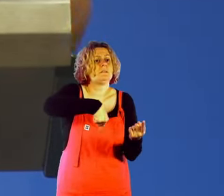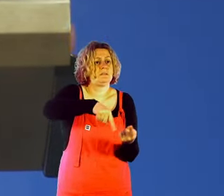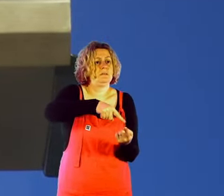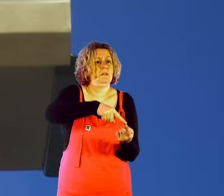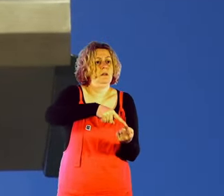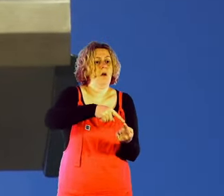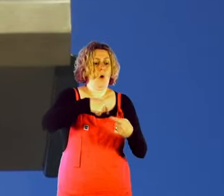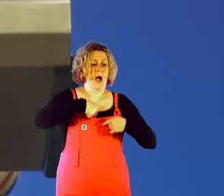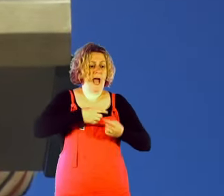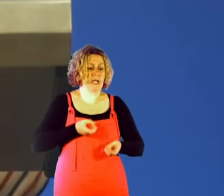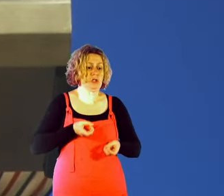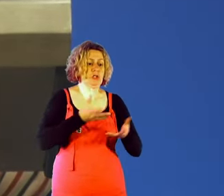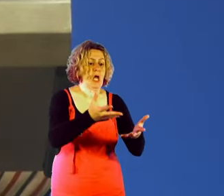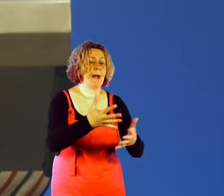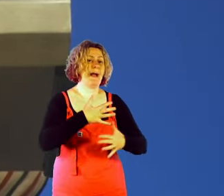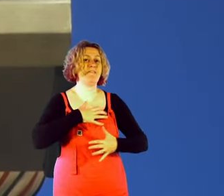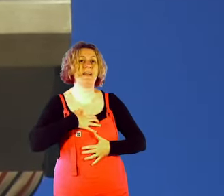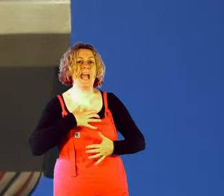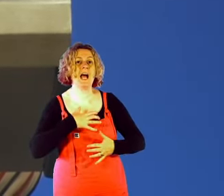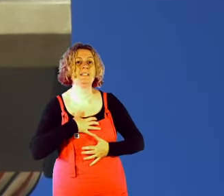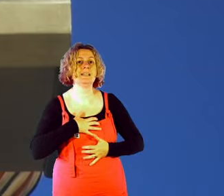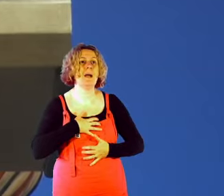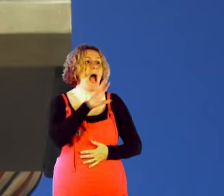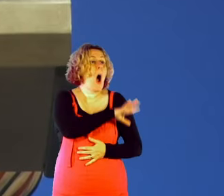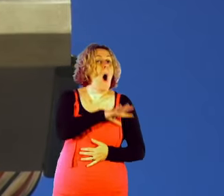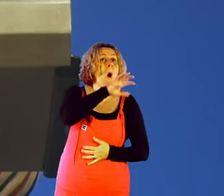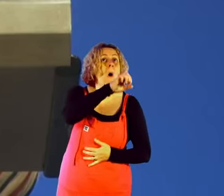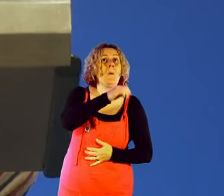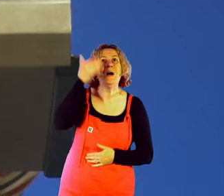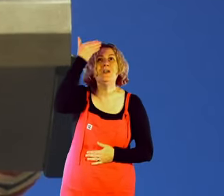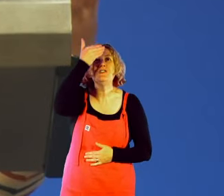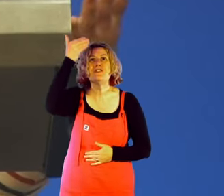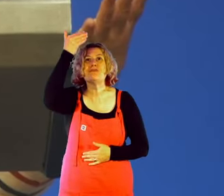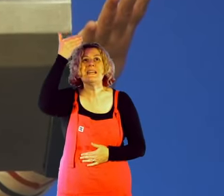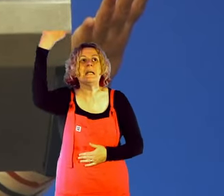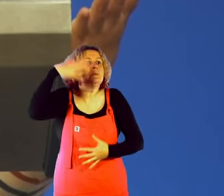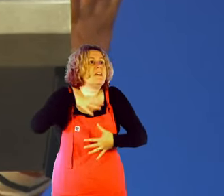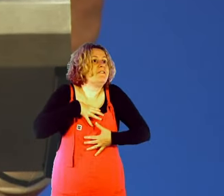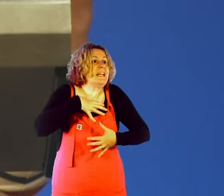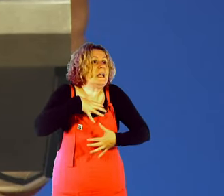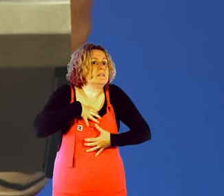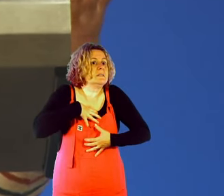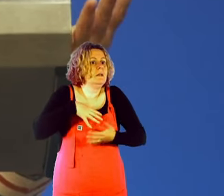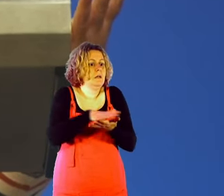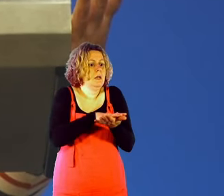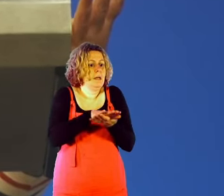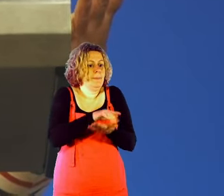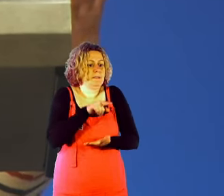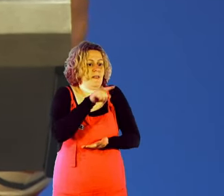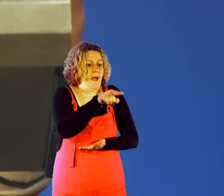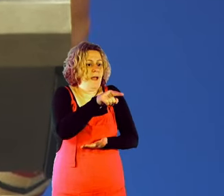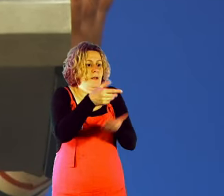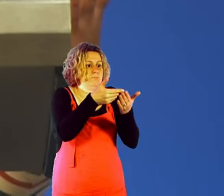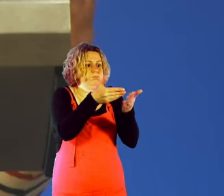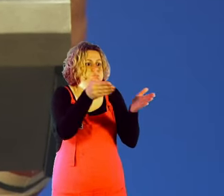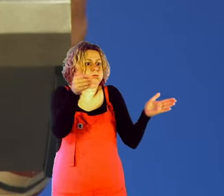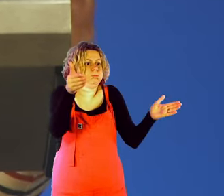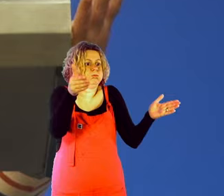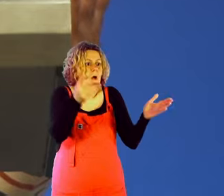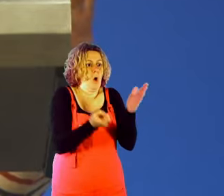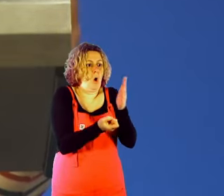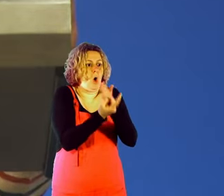our fears and our desires, the more opportunities we give them to hurt us